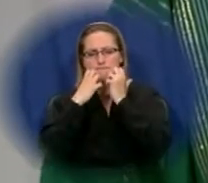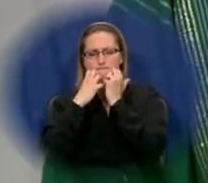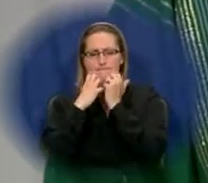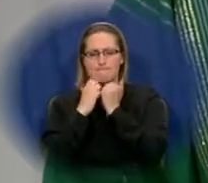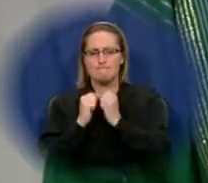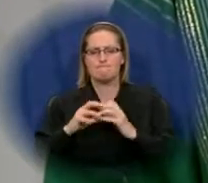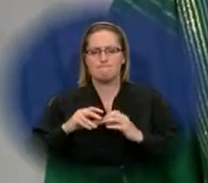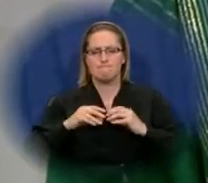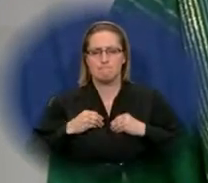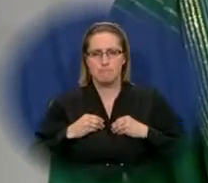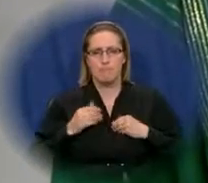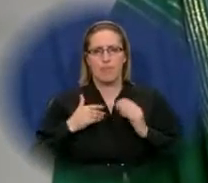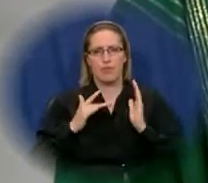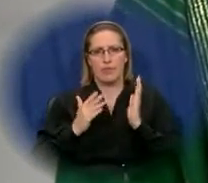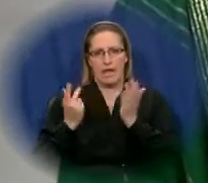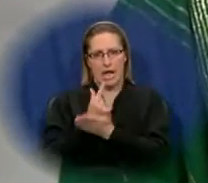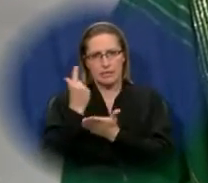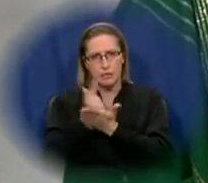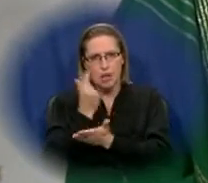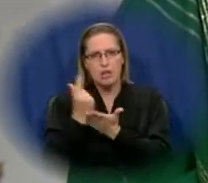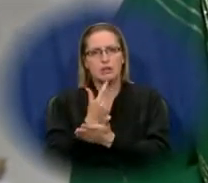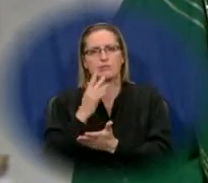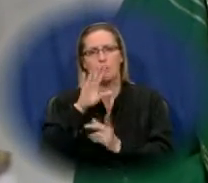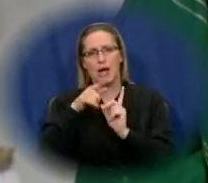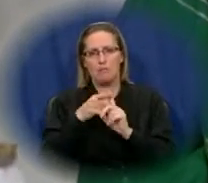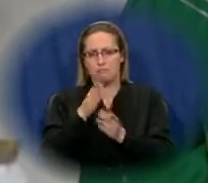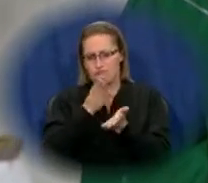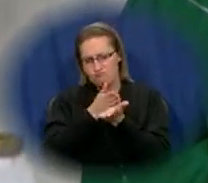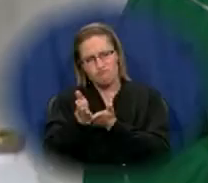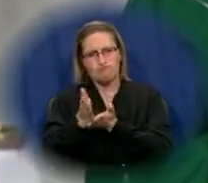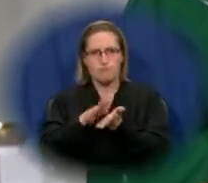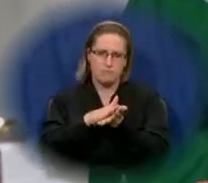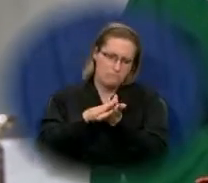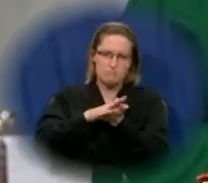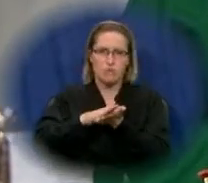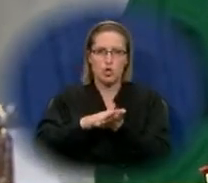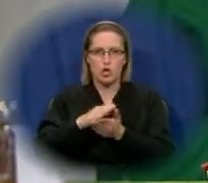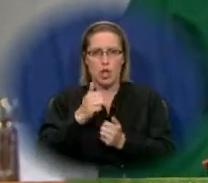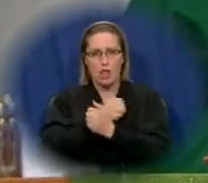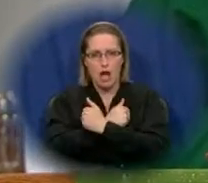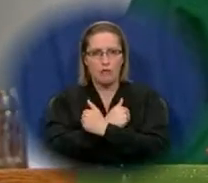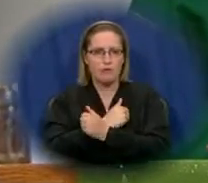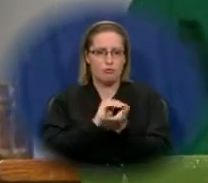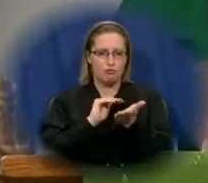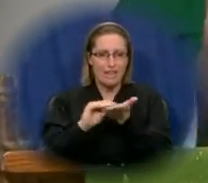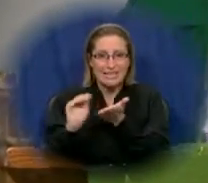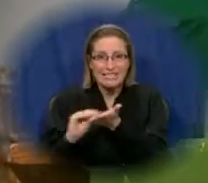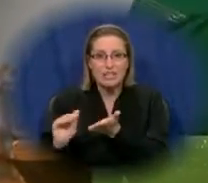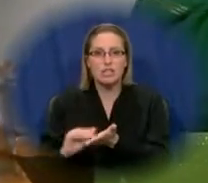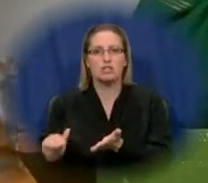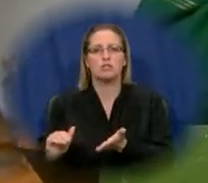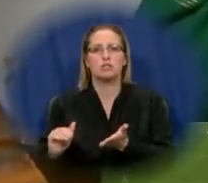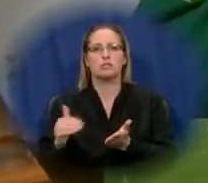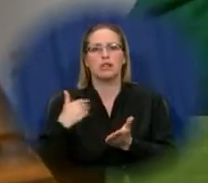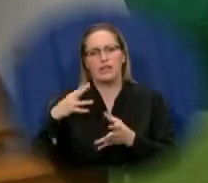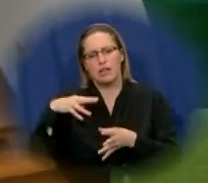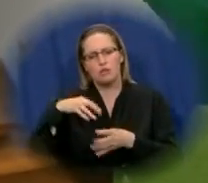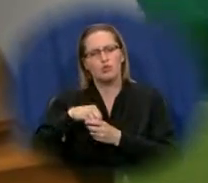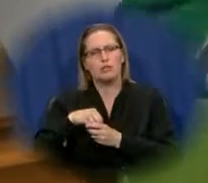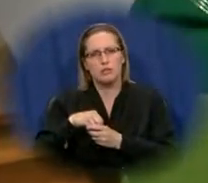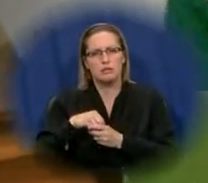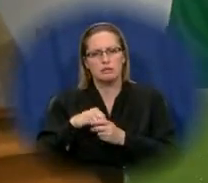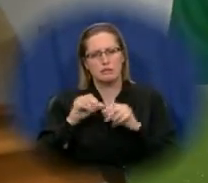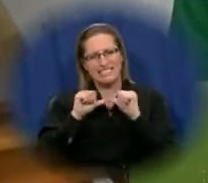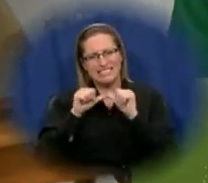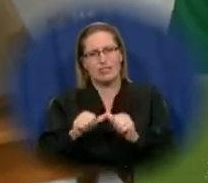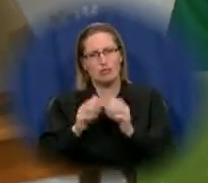mandate of the gospel, which is all about pure love and reconciliation and inclusion. So we continue to pray and to keep